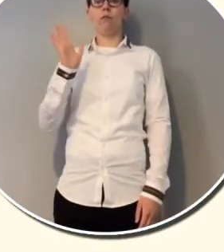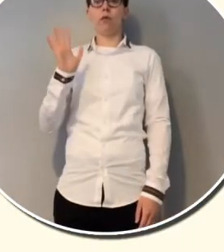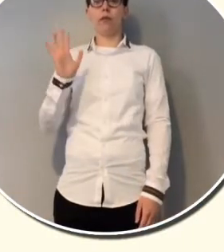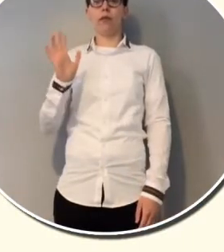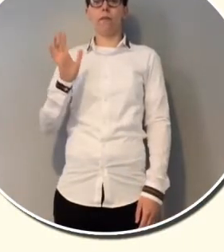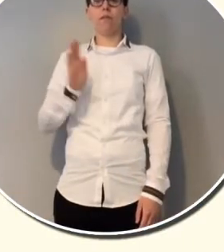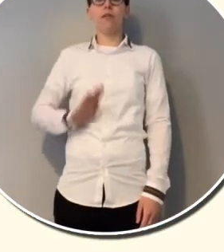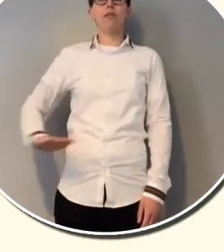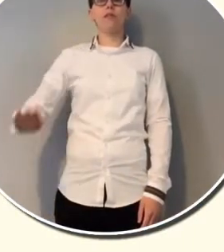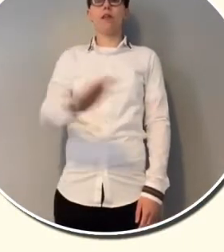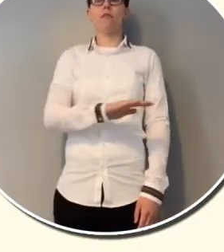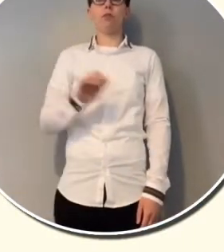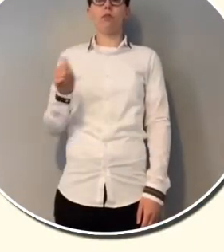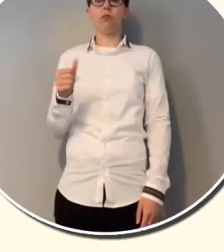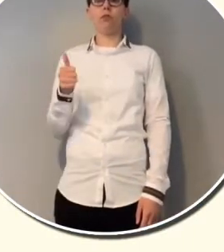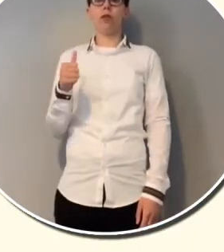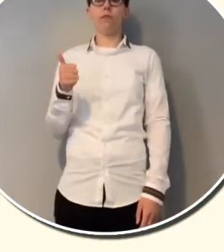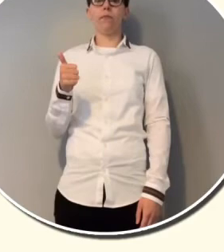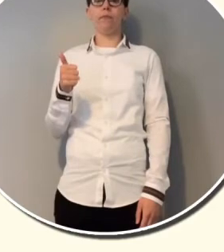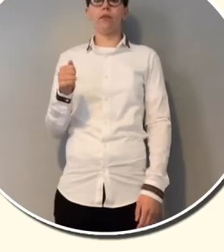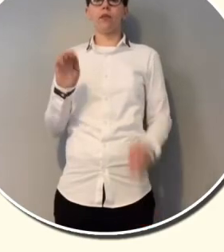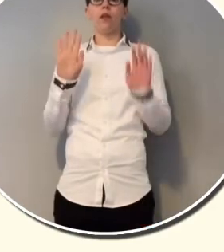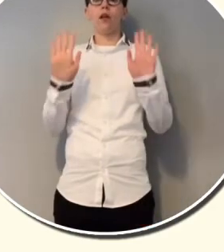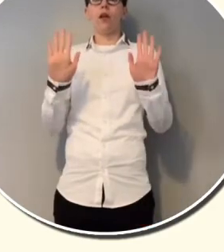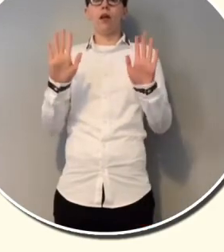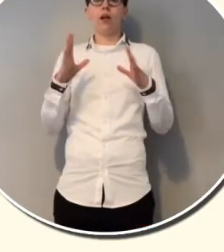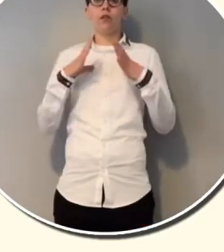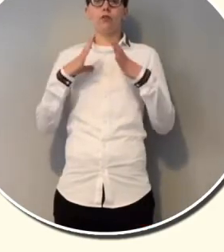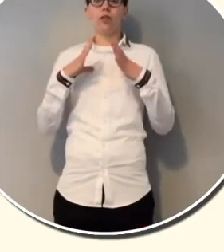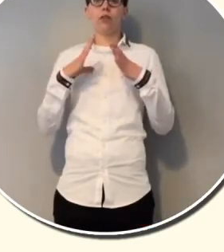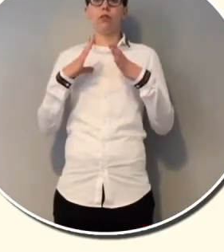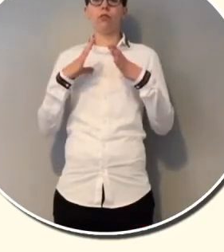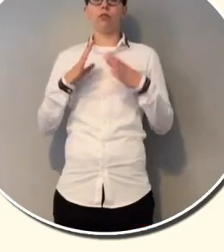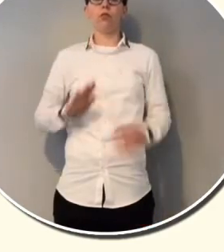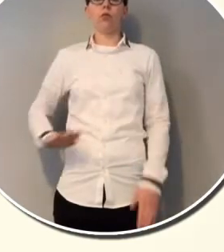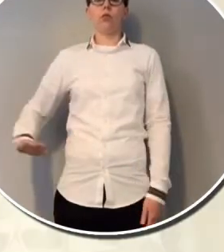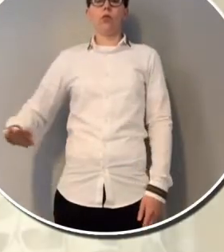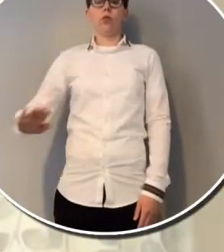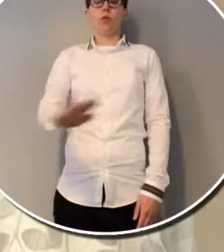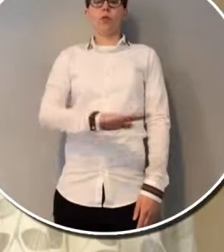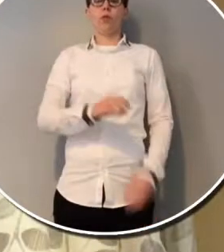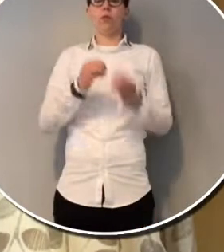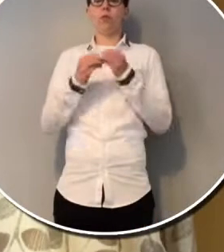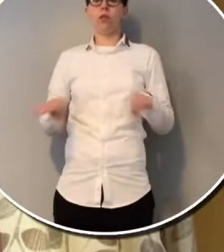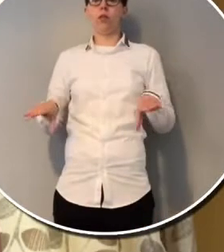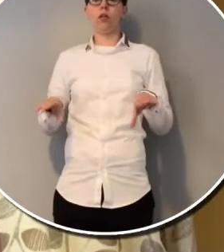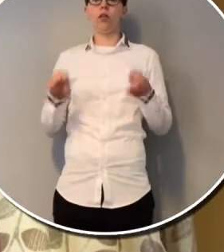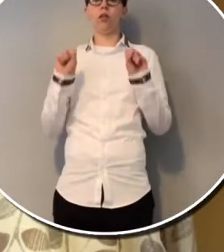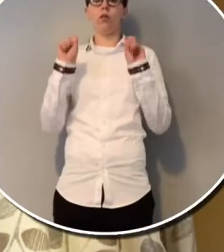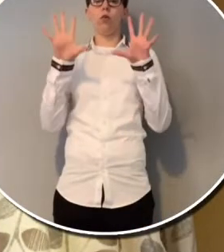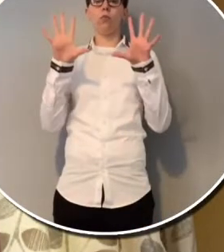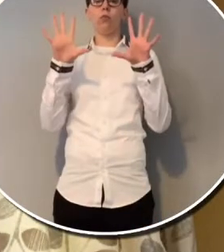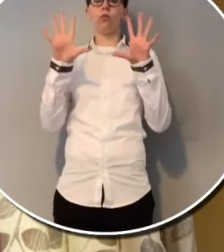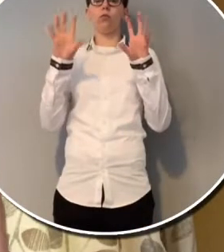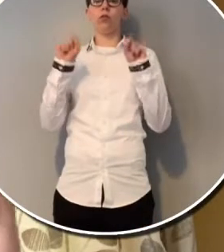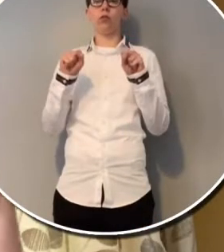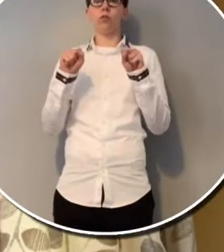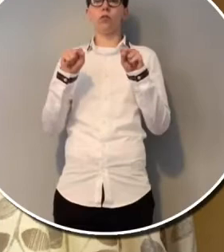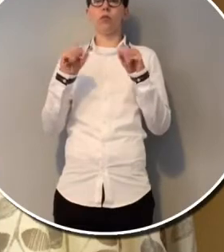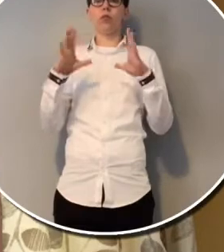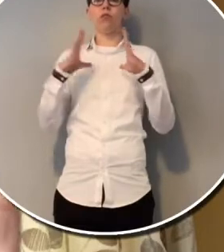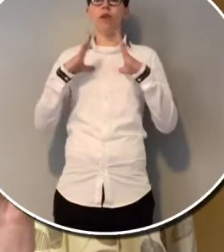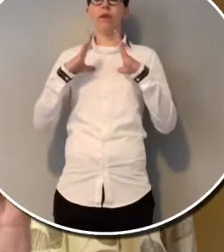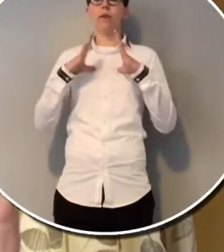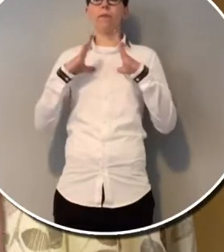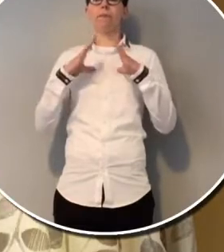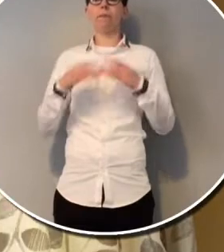everybody, okay? So, get your hands ready. We're going to be opening and shutting them. Are we